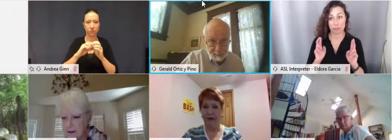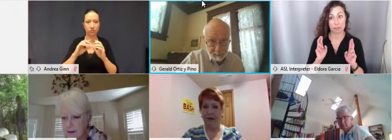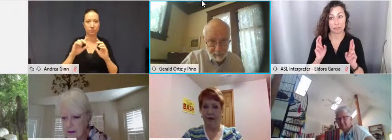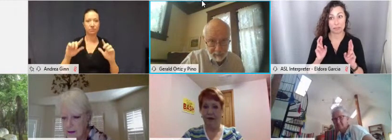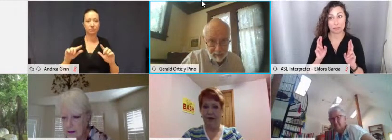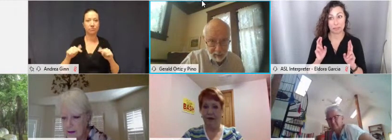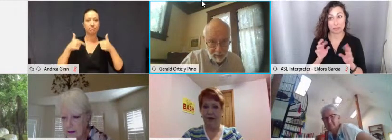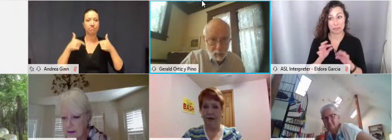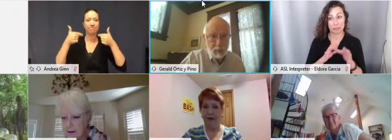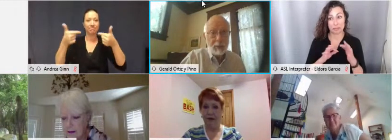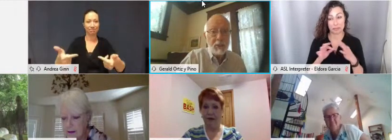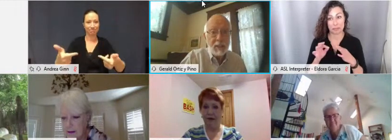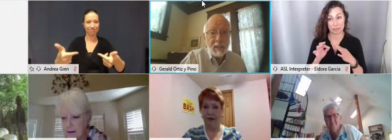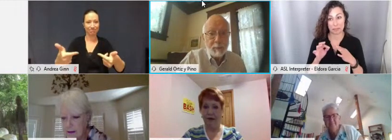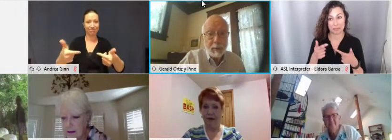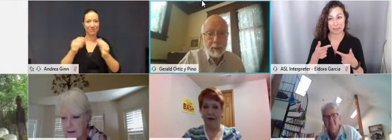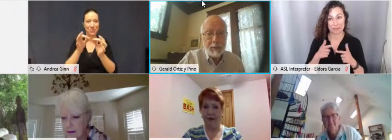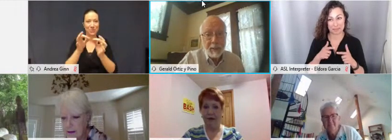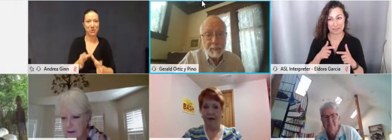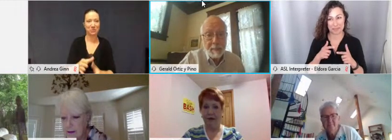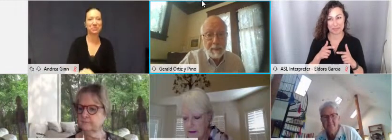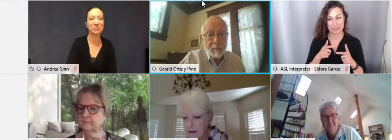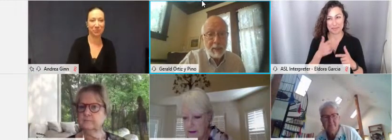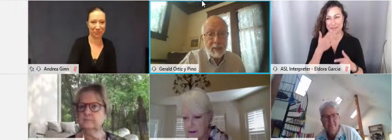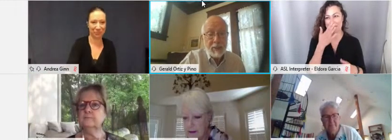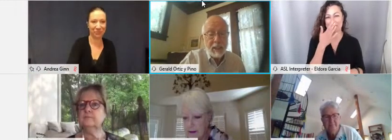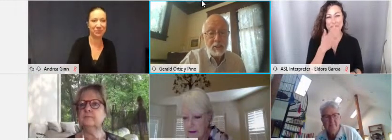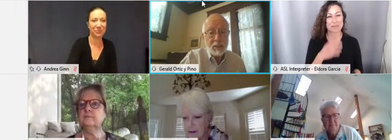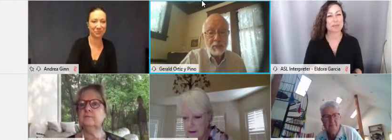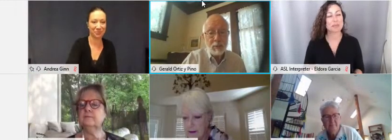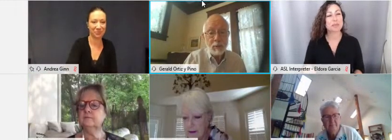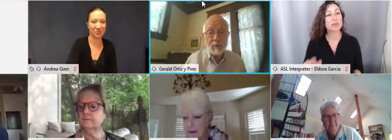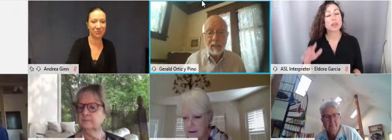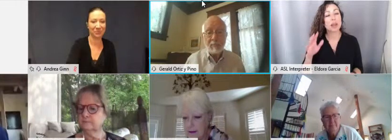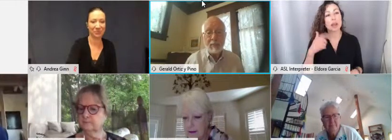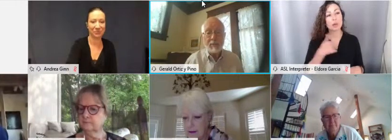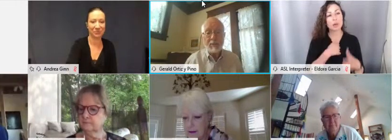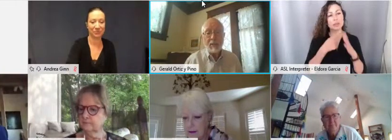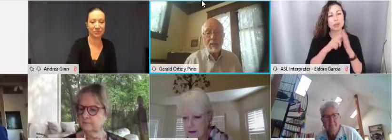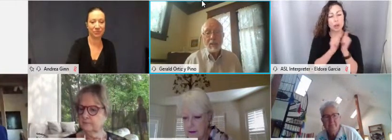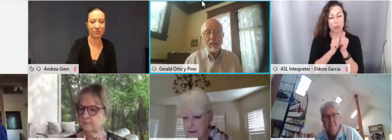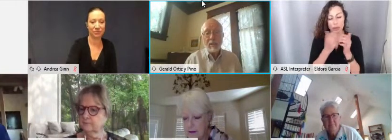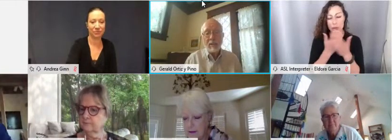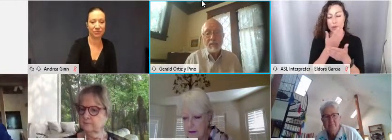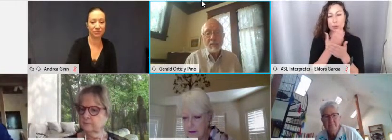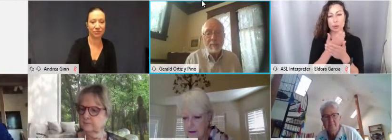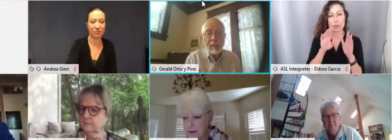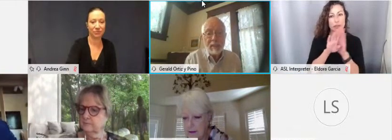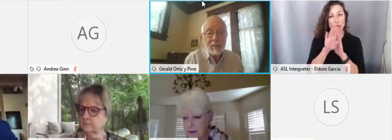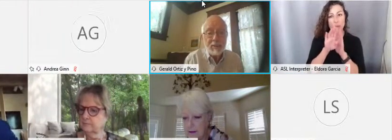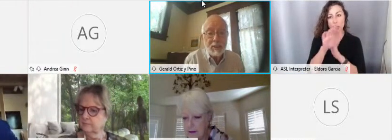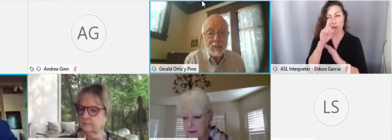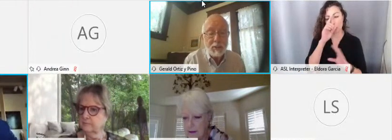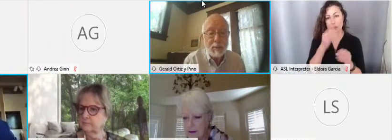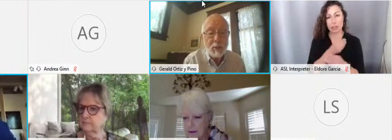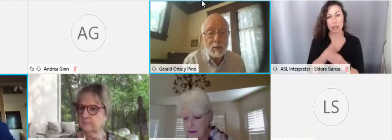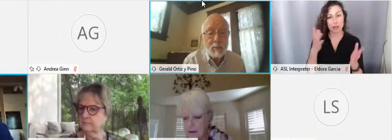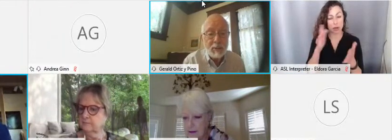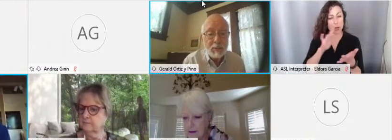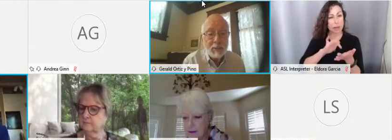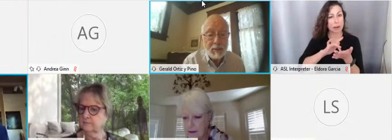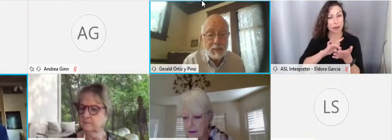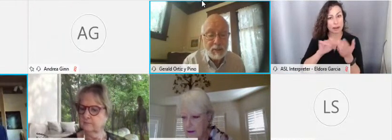am I? We're going to start off with presentation on new developments in delivering medical